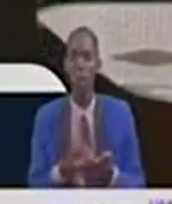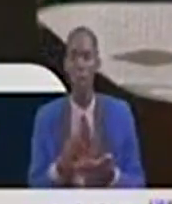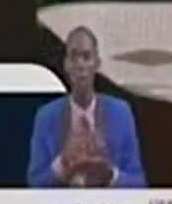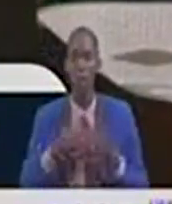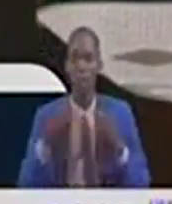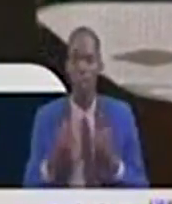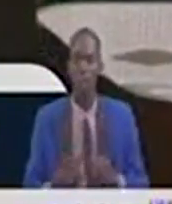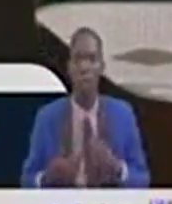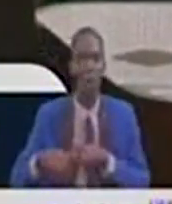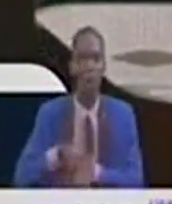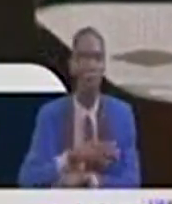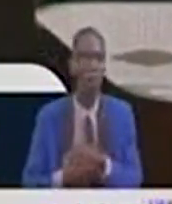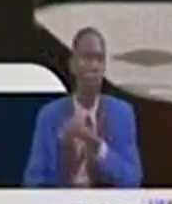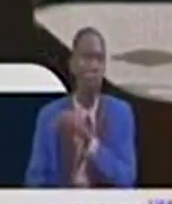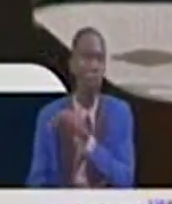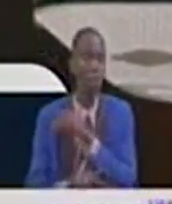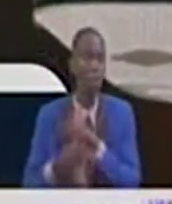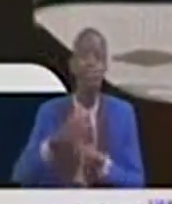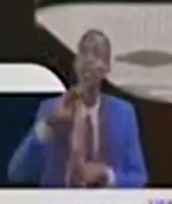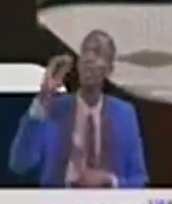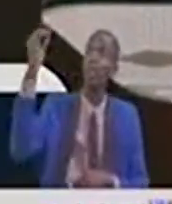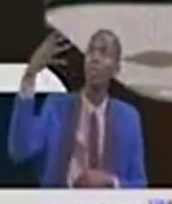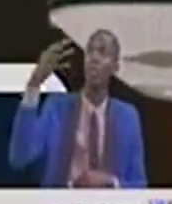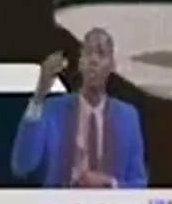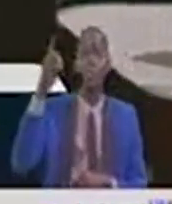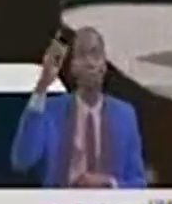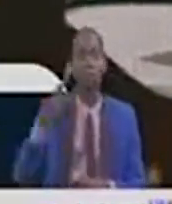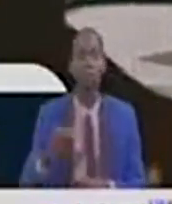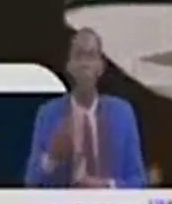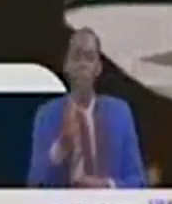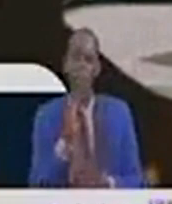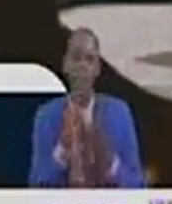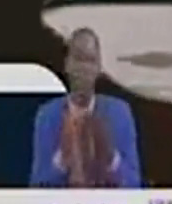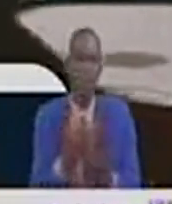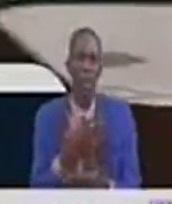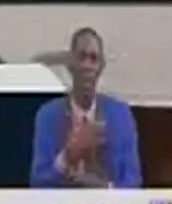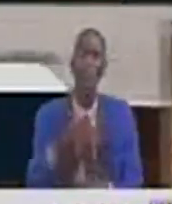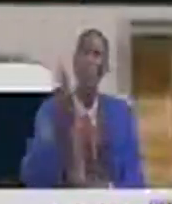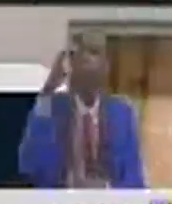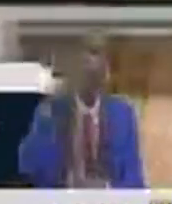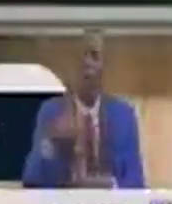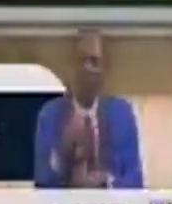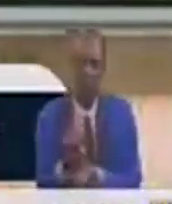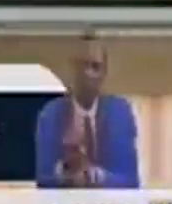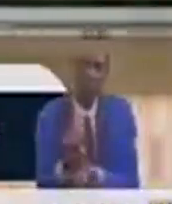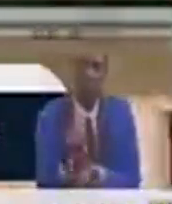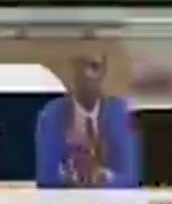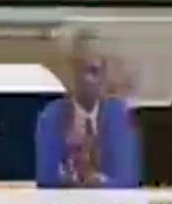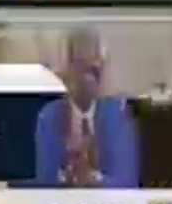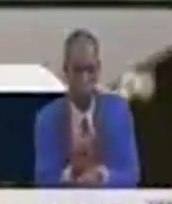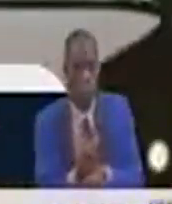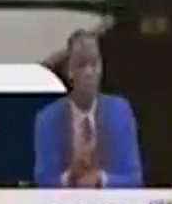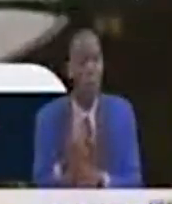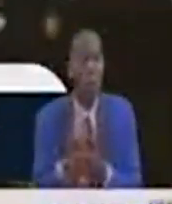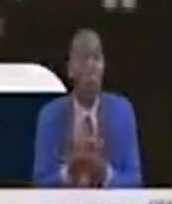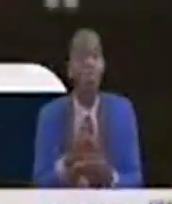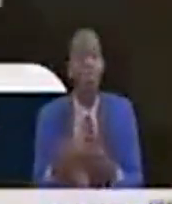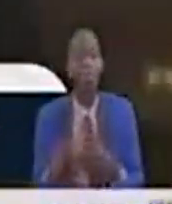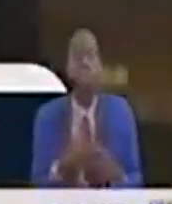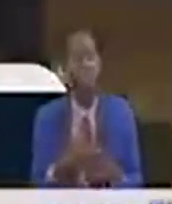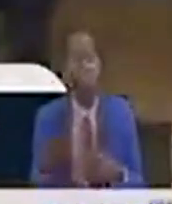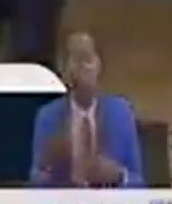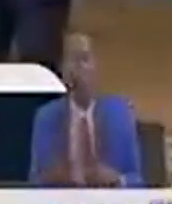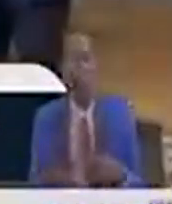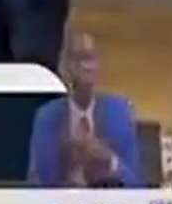of God is available, and God has so worked it out that no matter the temptation and no matter the